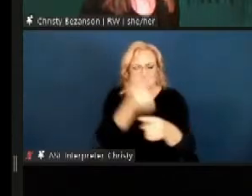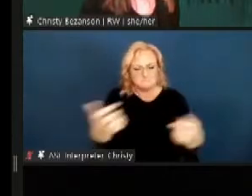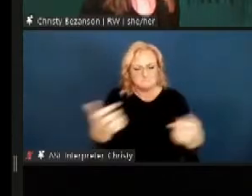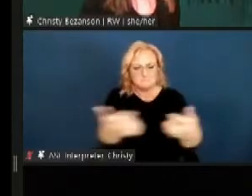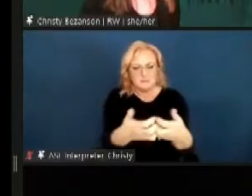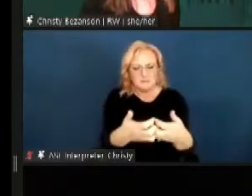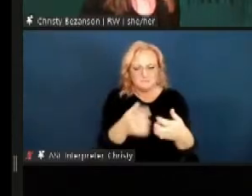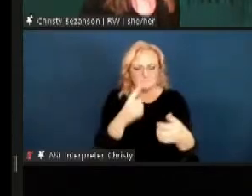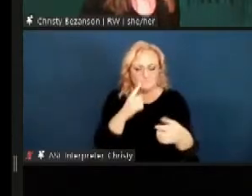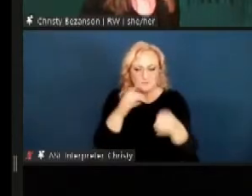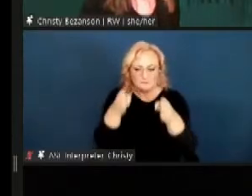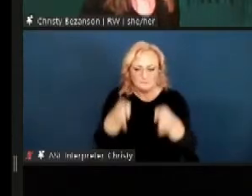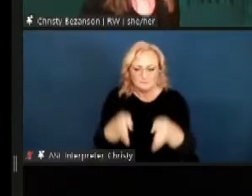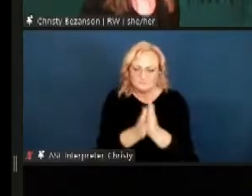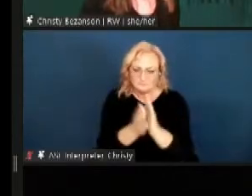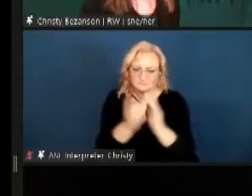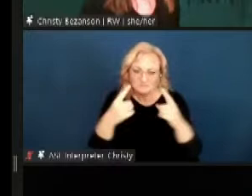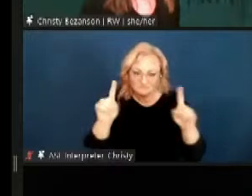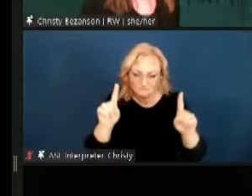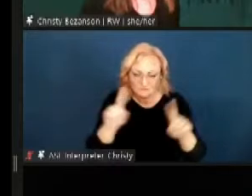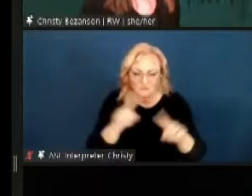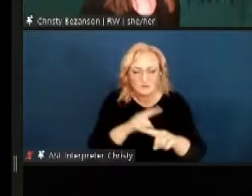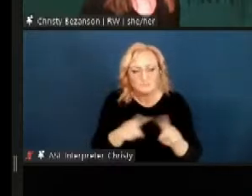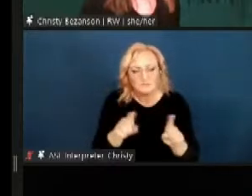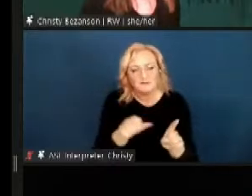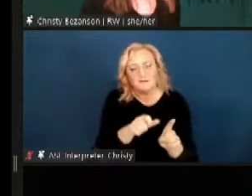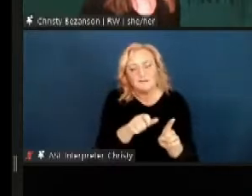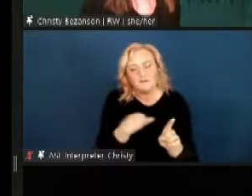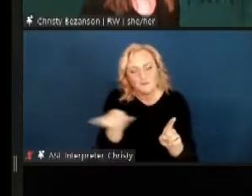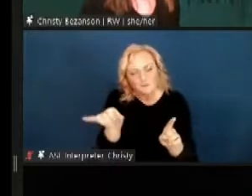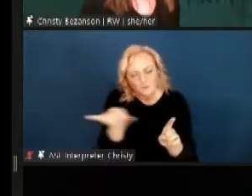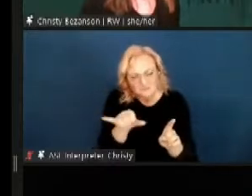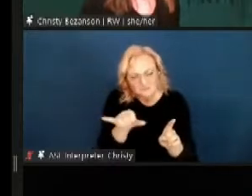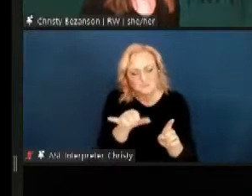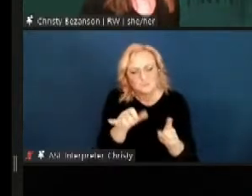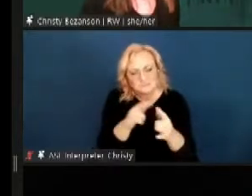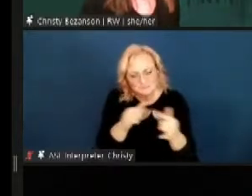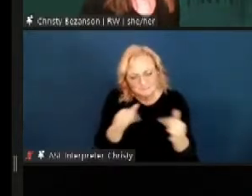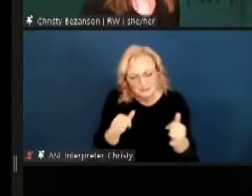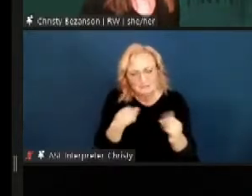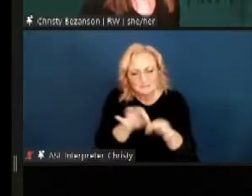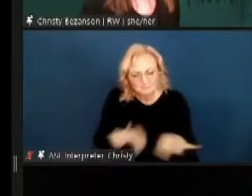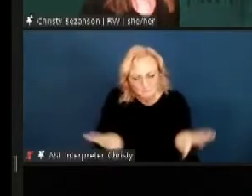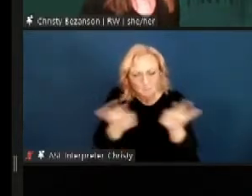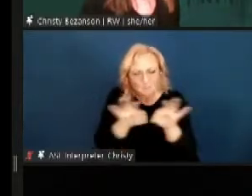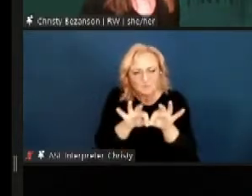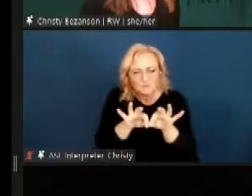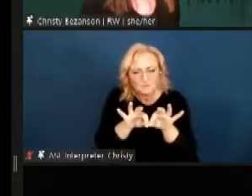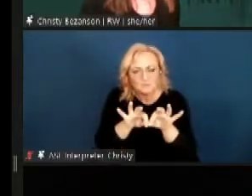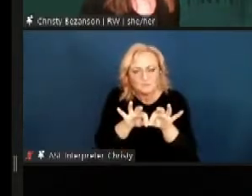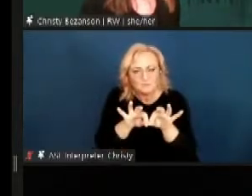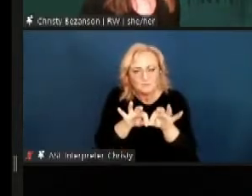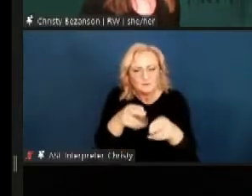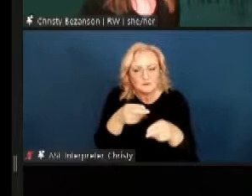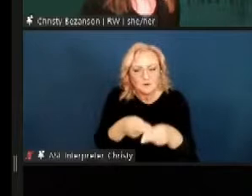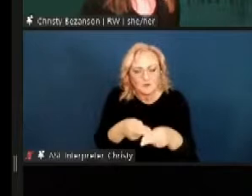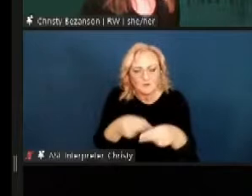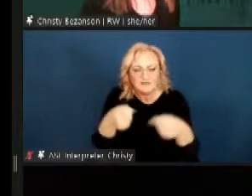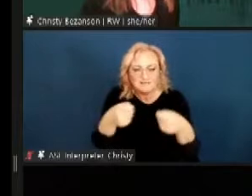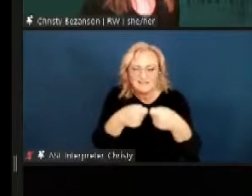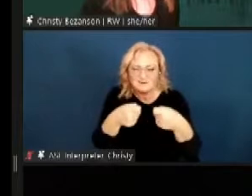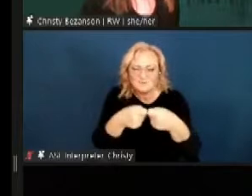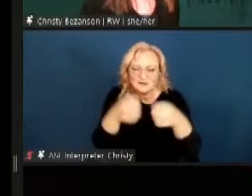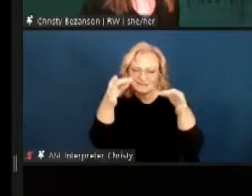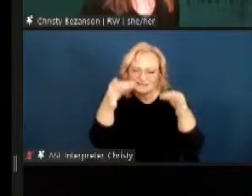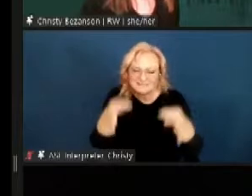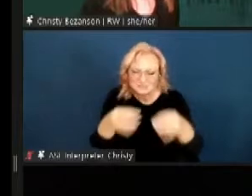needs to be successful, but do it in a way that kind of does somewhat of what we're calling an electronic decision tree. And so